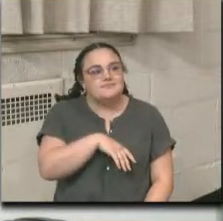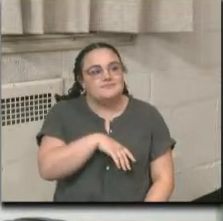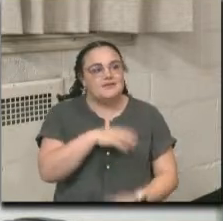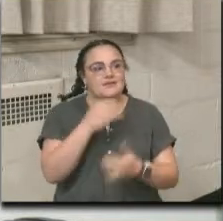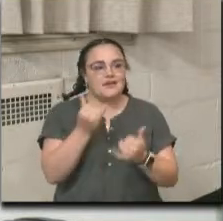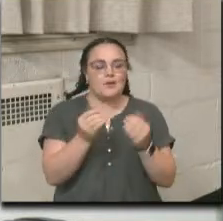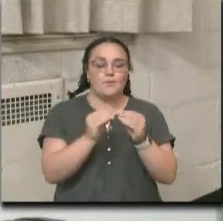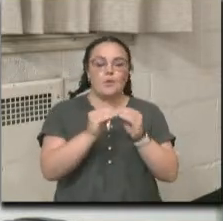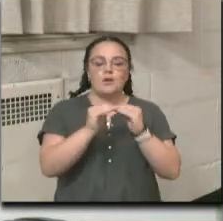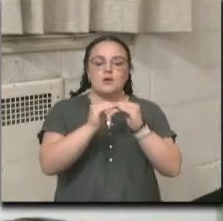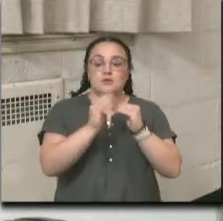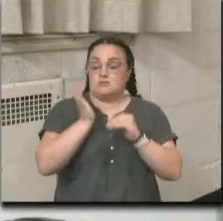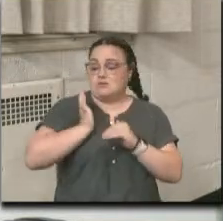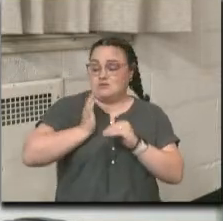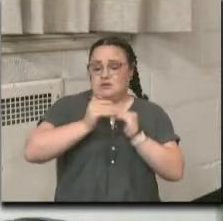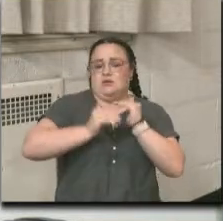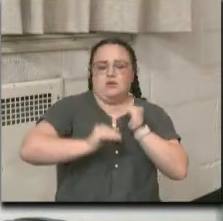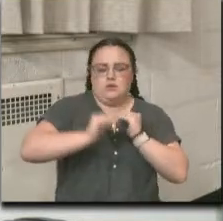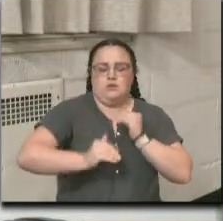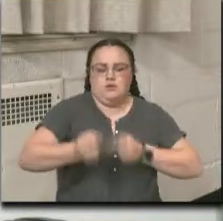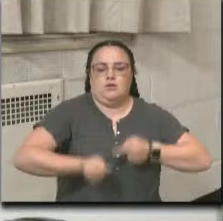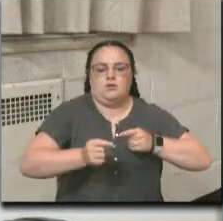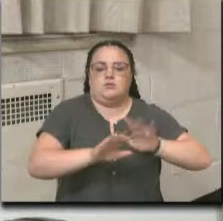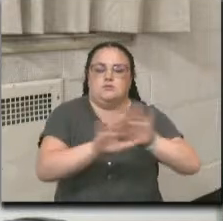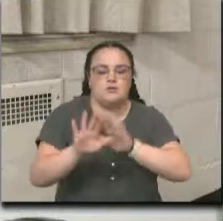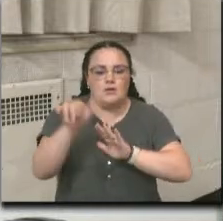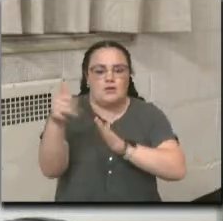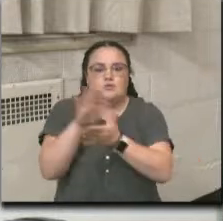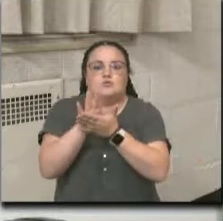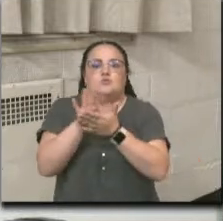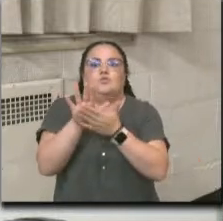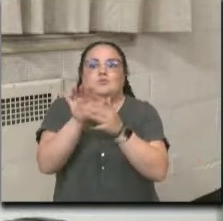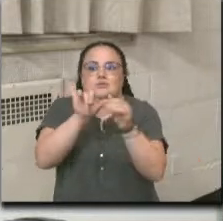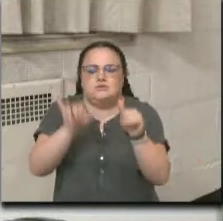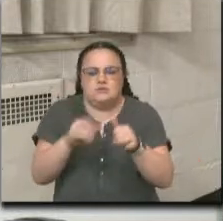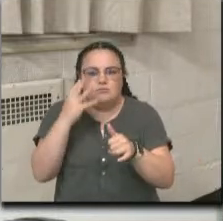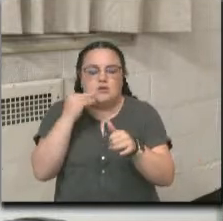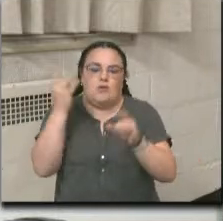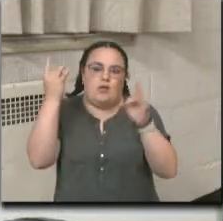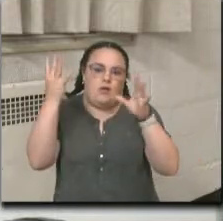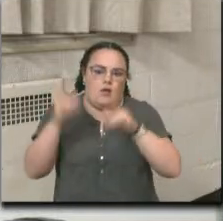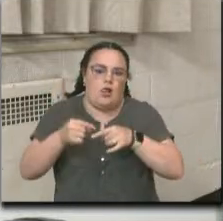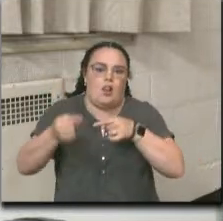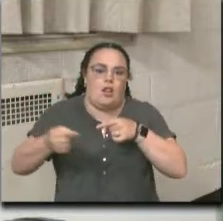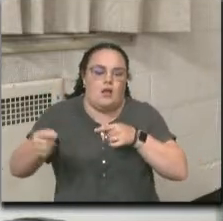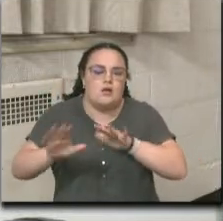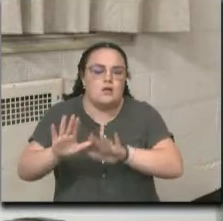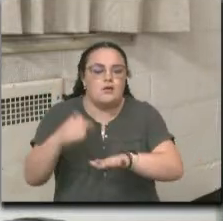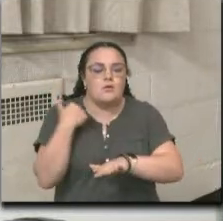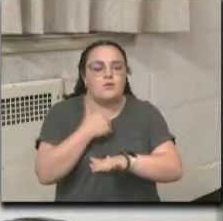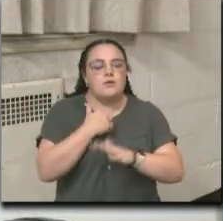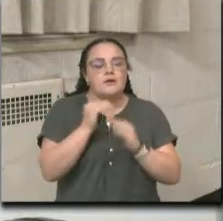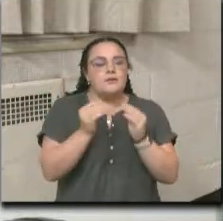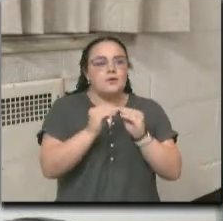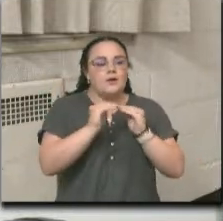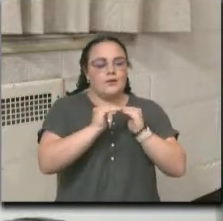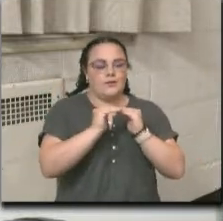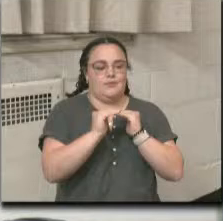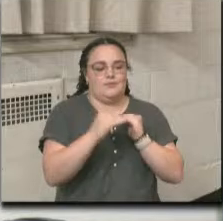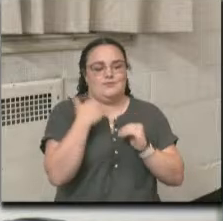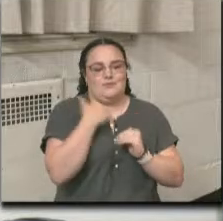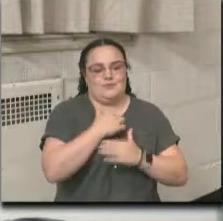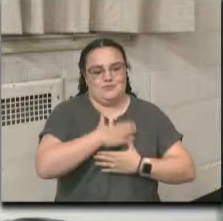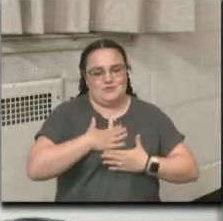more steady place than I think many other school systems are experiencing at this point in time. So your work is very